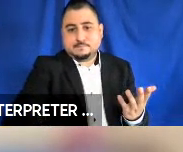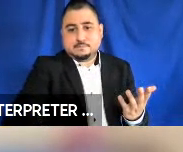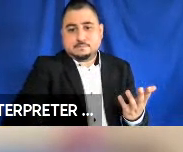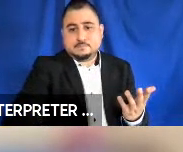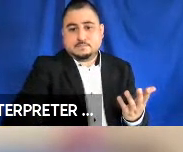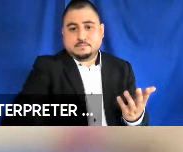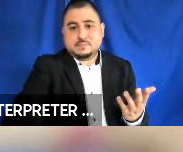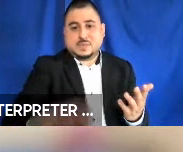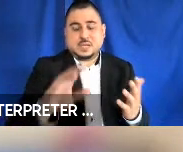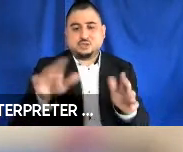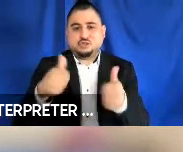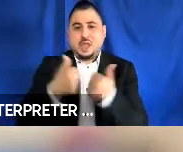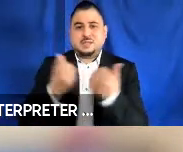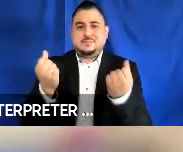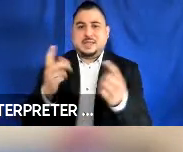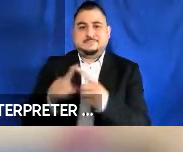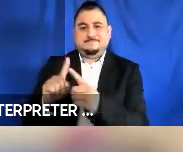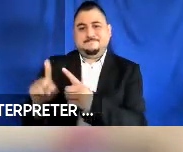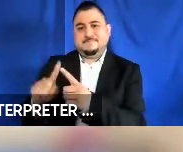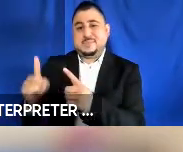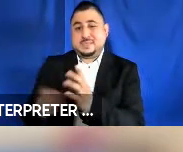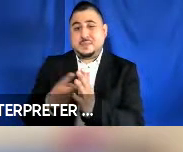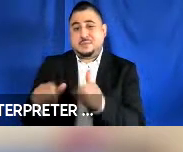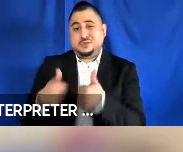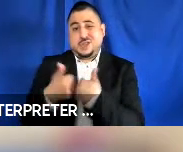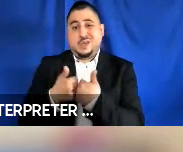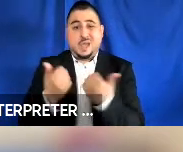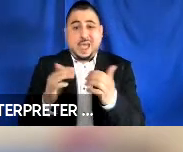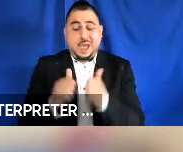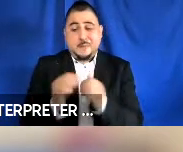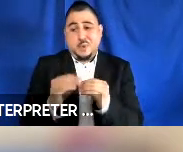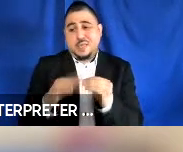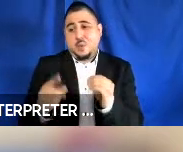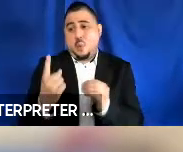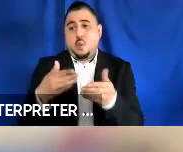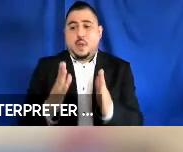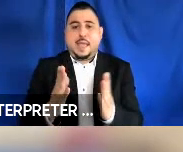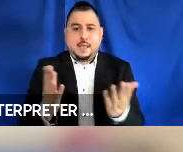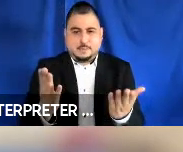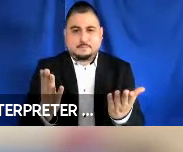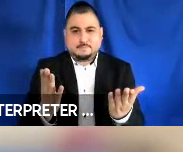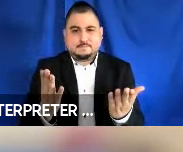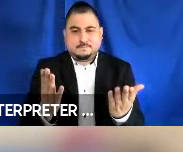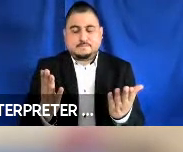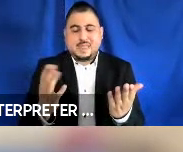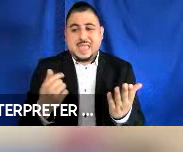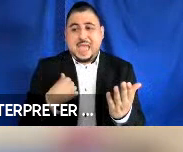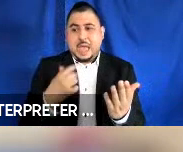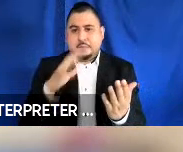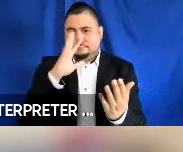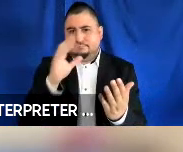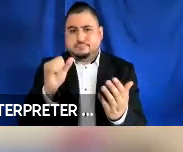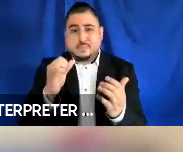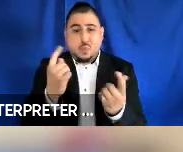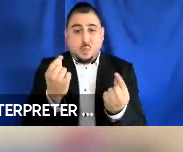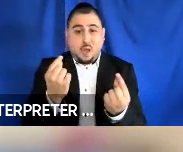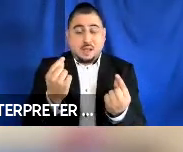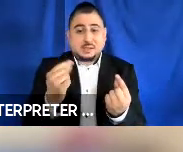challenged in any number of ways, and sometimes we're challenged in more than one way. I'm fascinated by